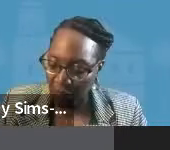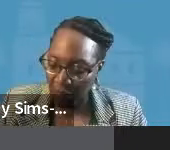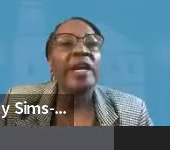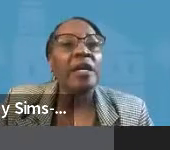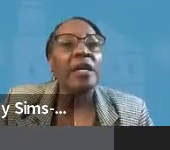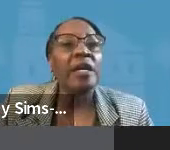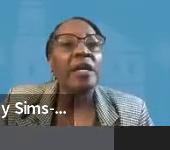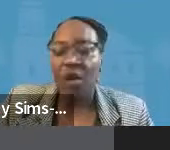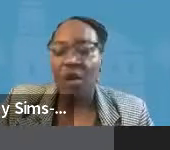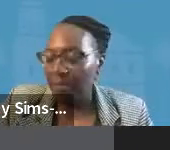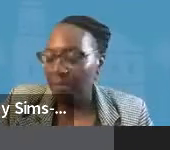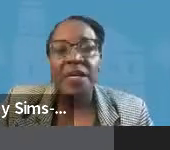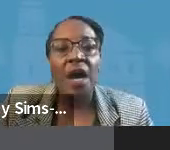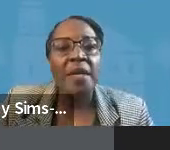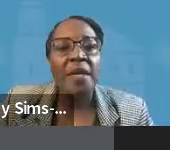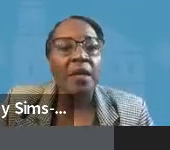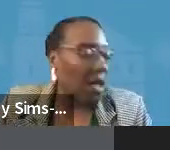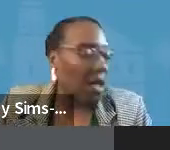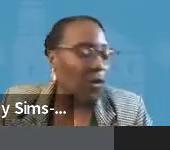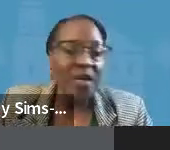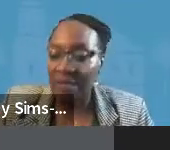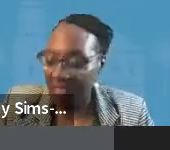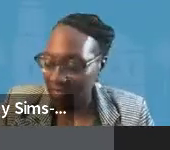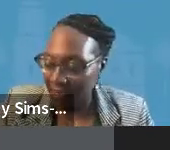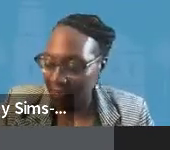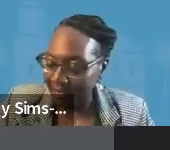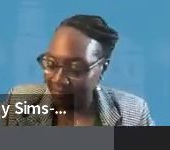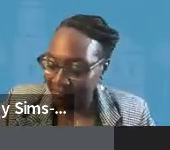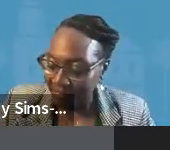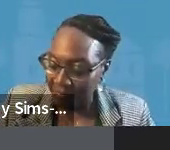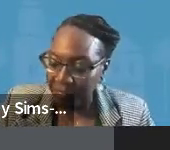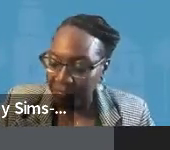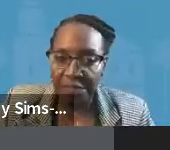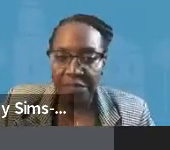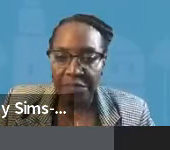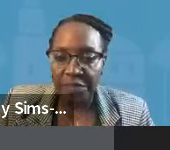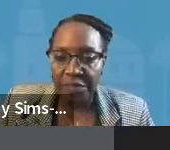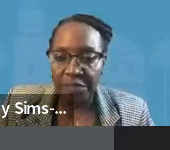Mr. Hill, are there any public comment requests on this item?